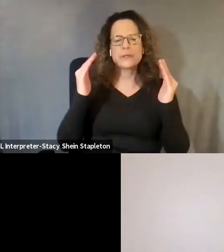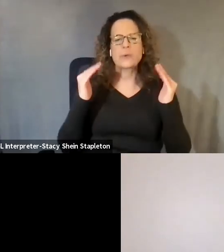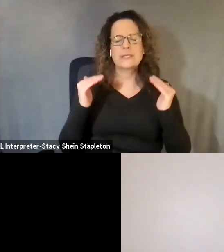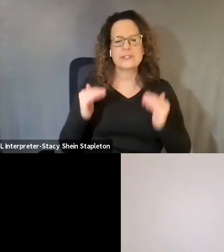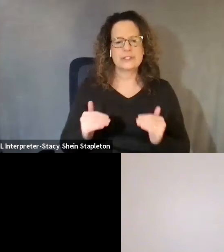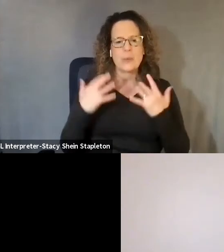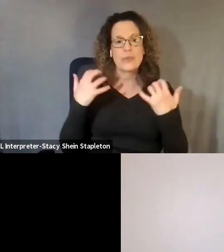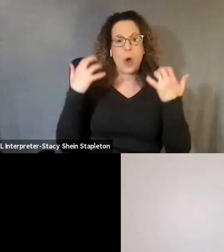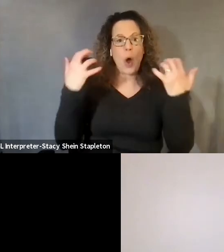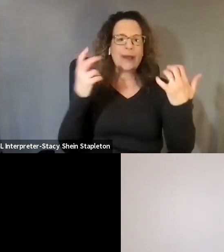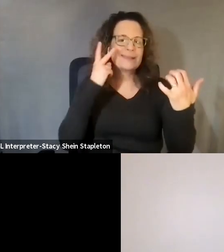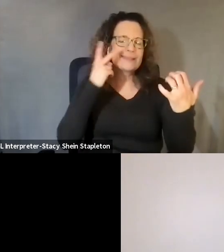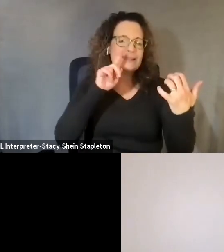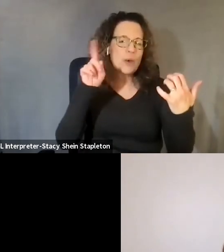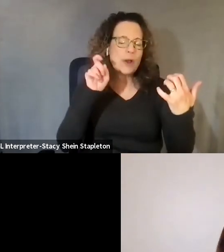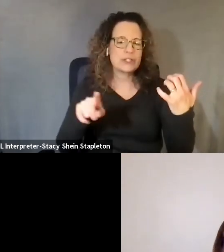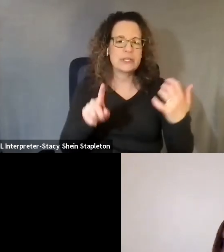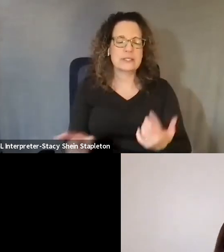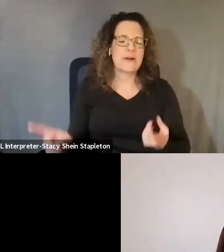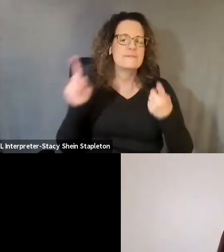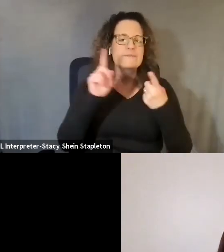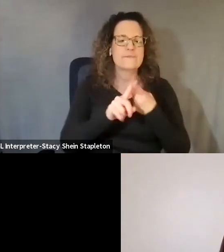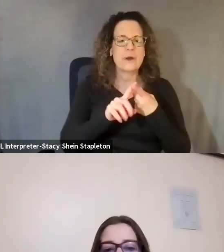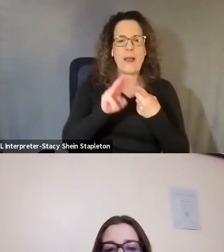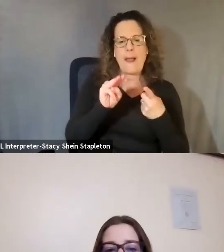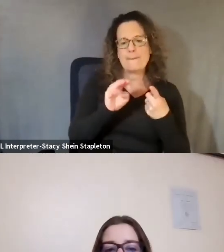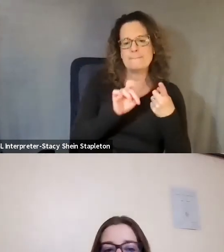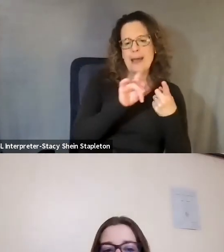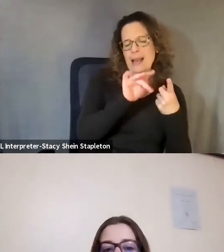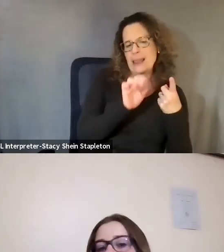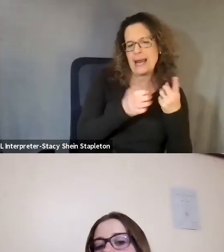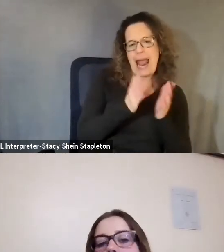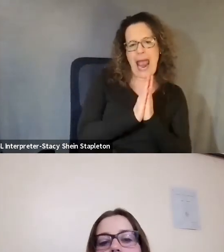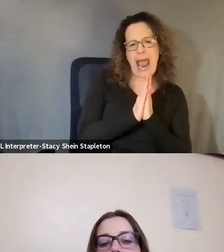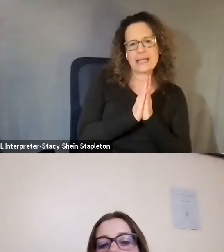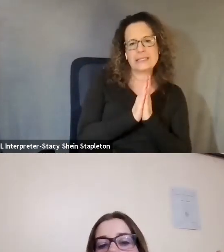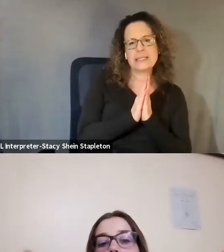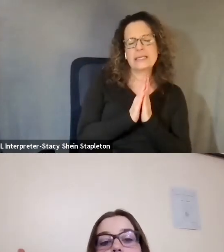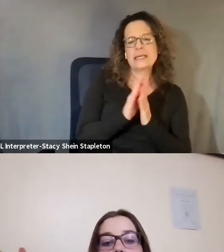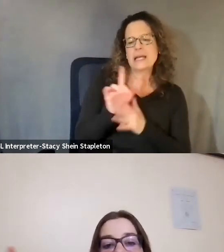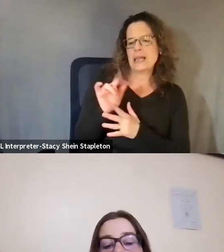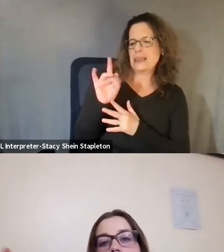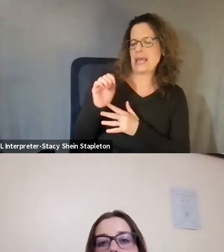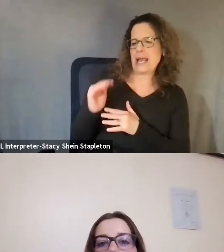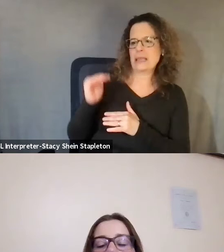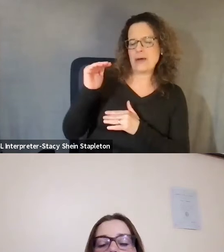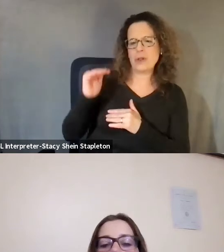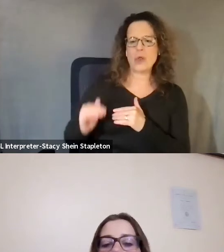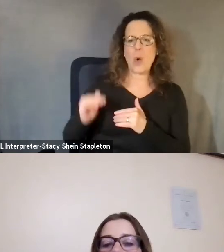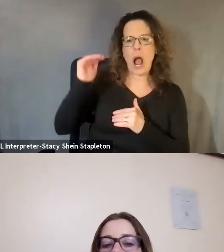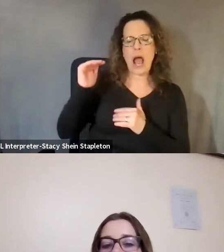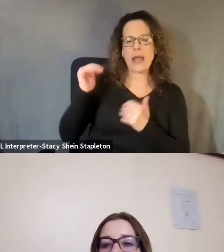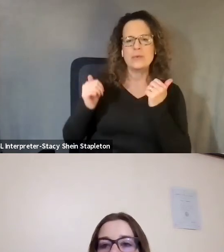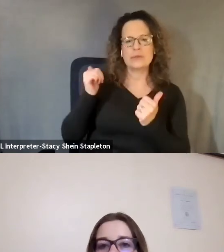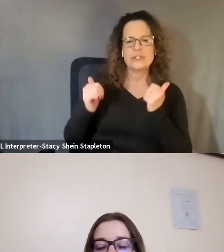audience for some questions. So first up, Madeline asks, is the lake level lower or higher than